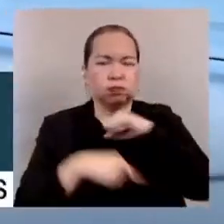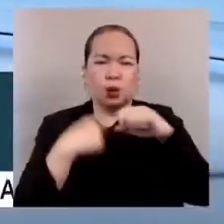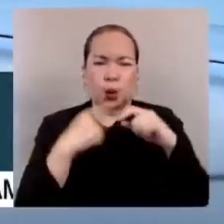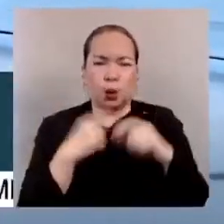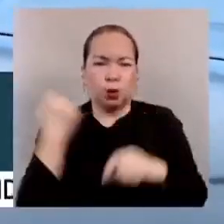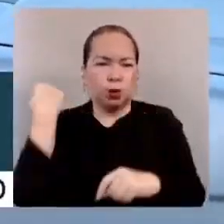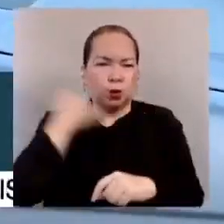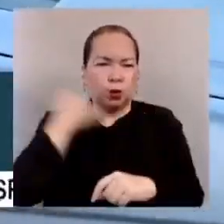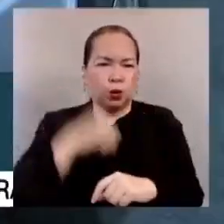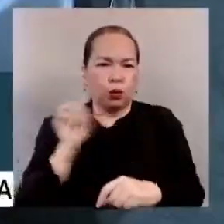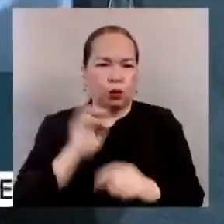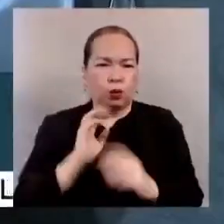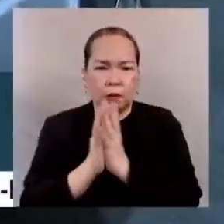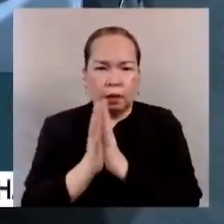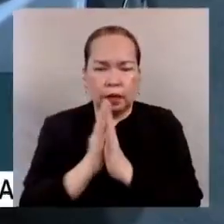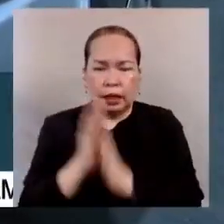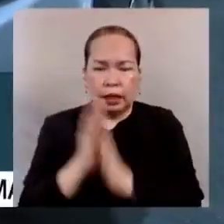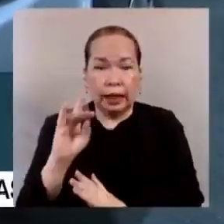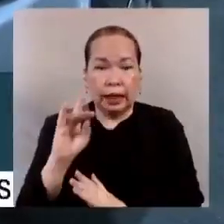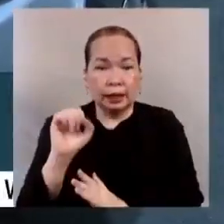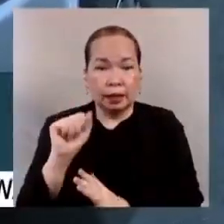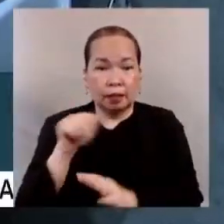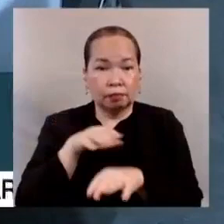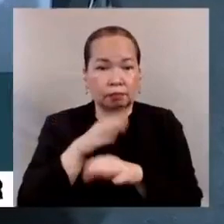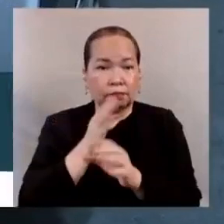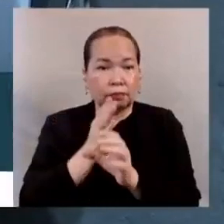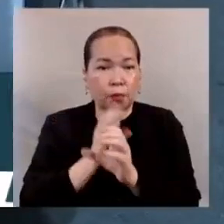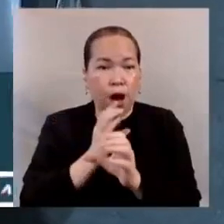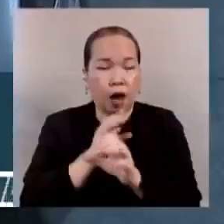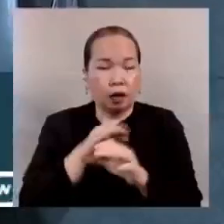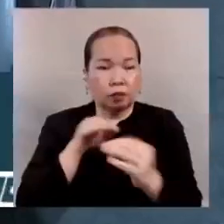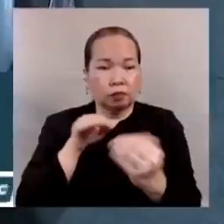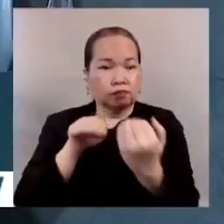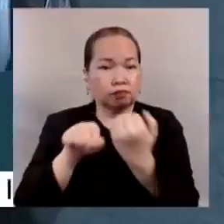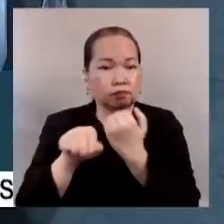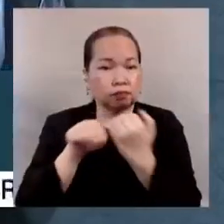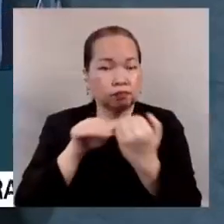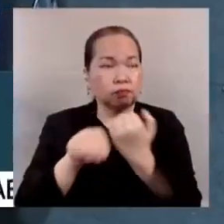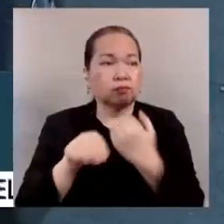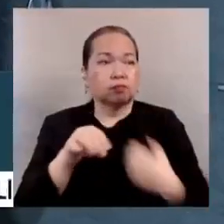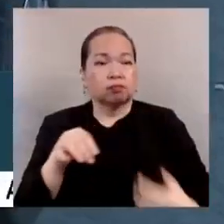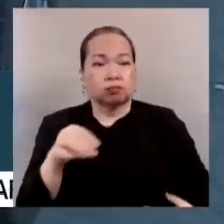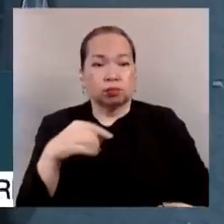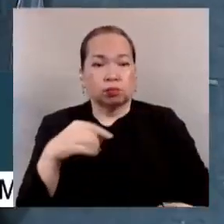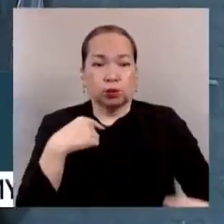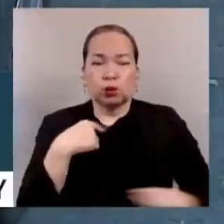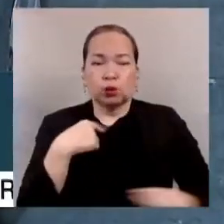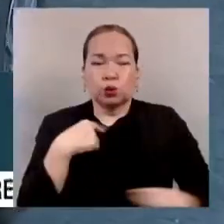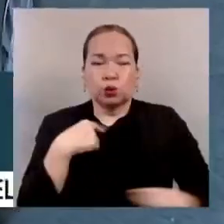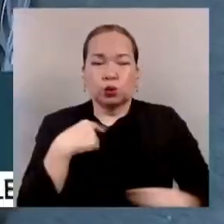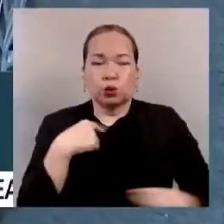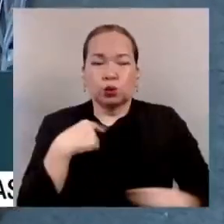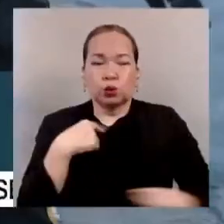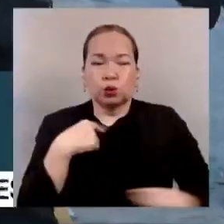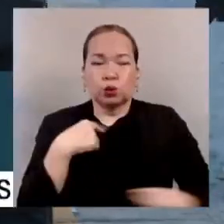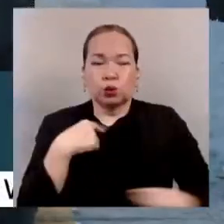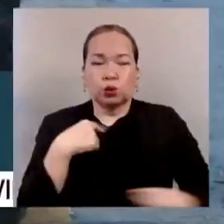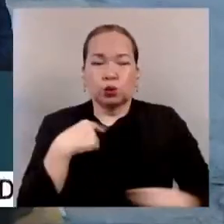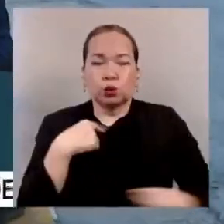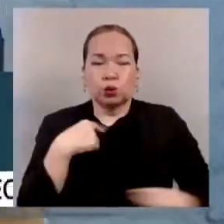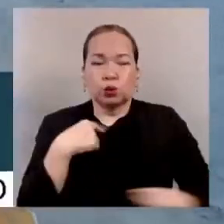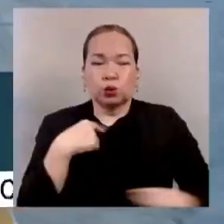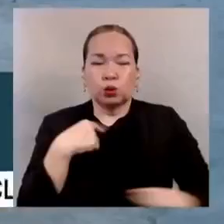illegally. The vehicles that the enforcers flagged down this morning were a mix of private vehicles, unmarked government vehicles,